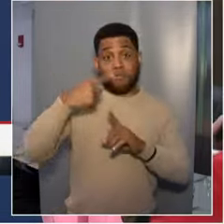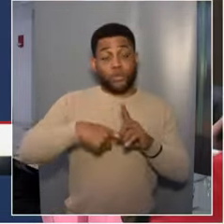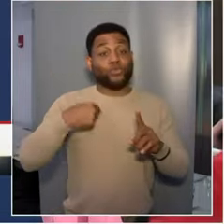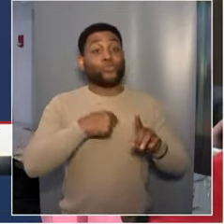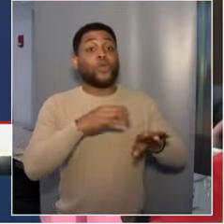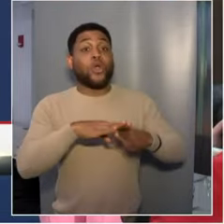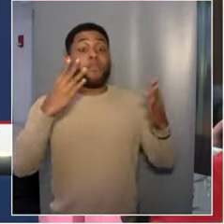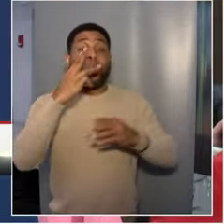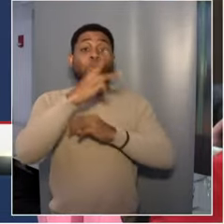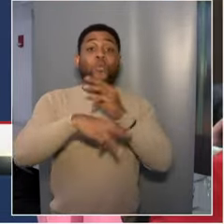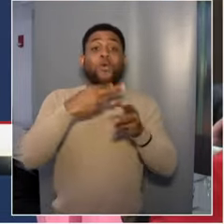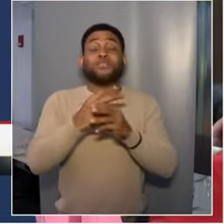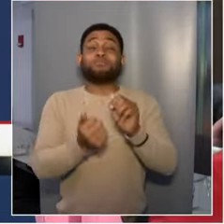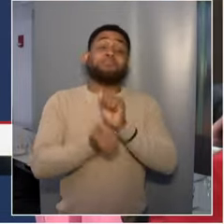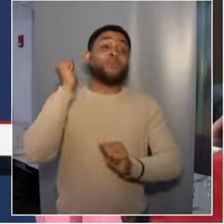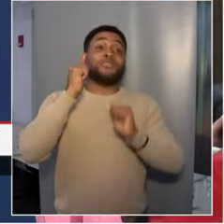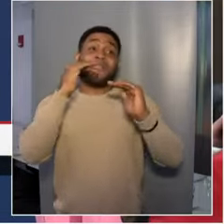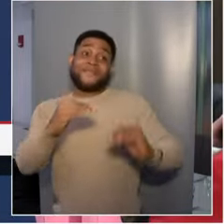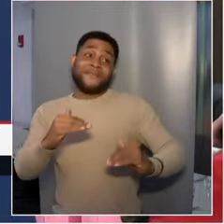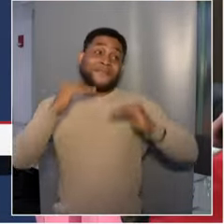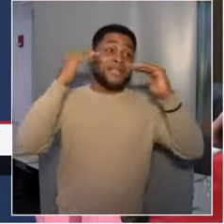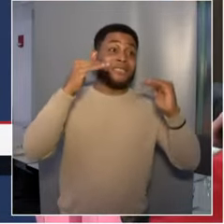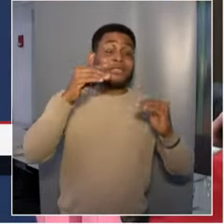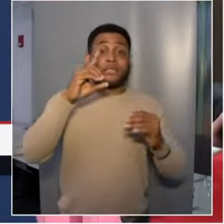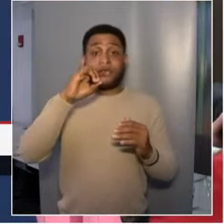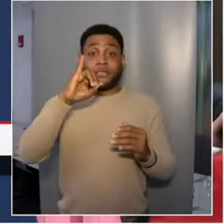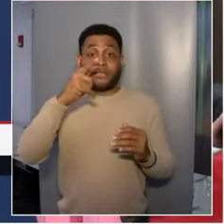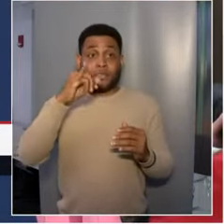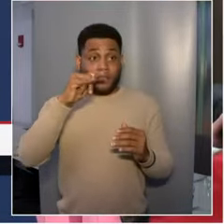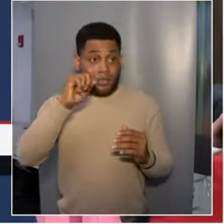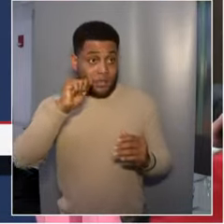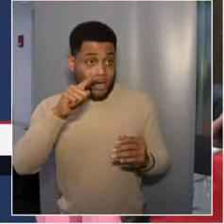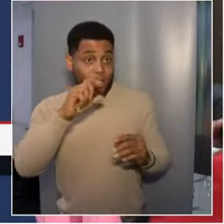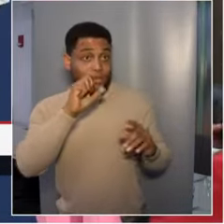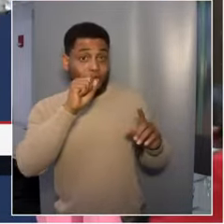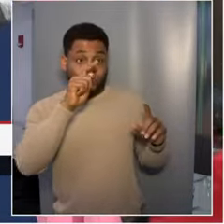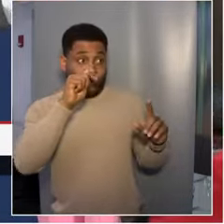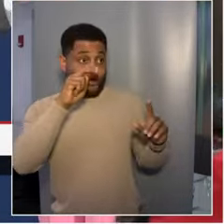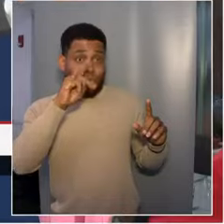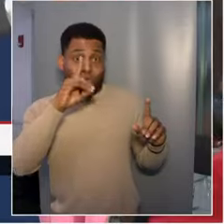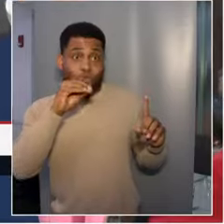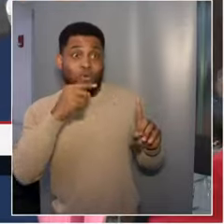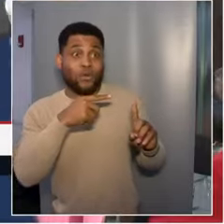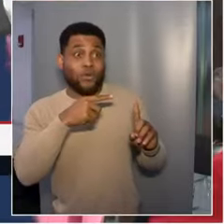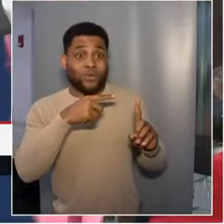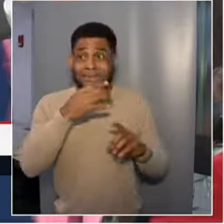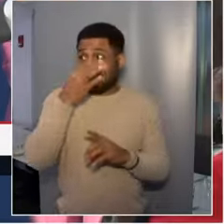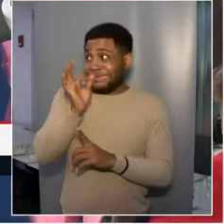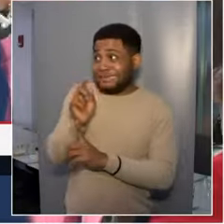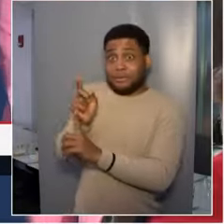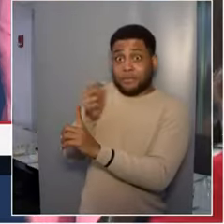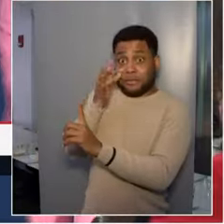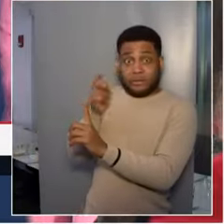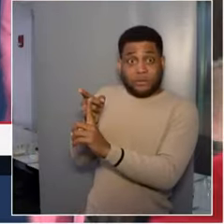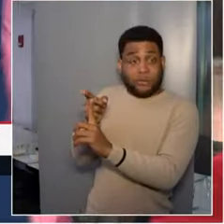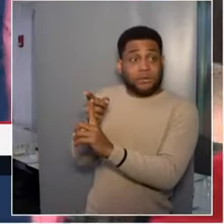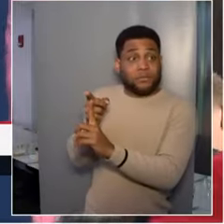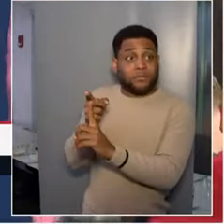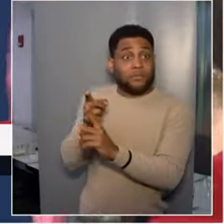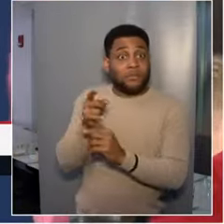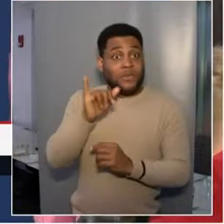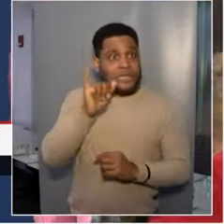street. It's on 6th Street. And that's what we want to do. Right here is the best